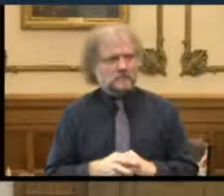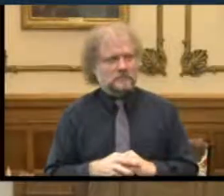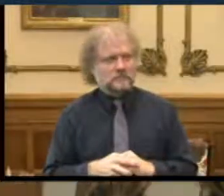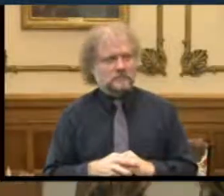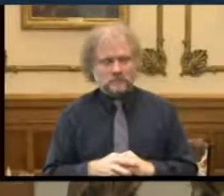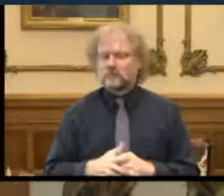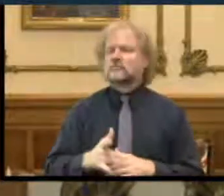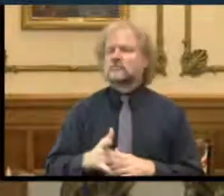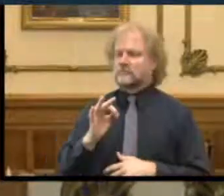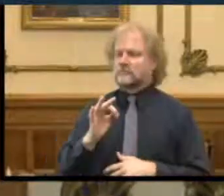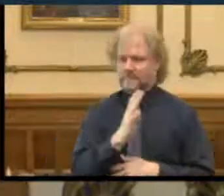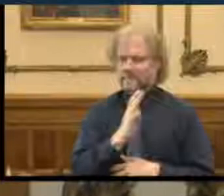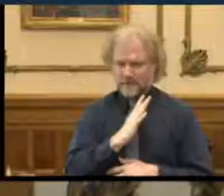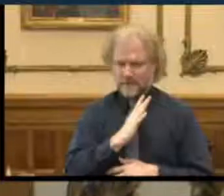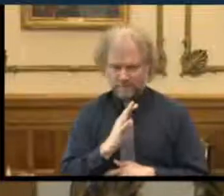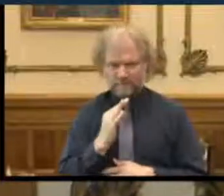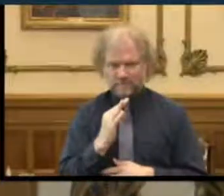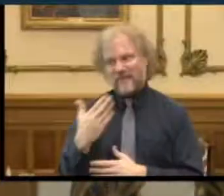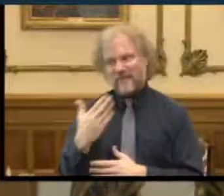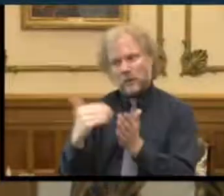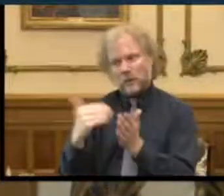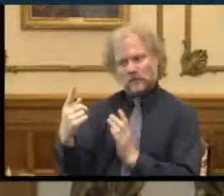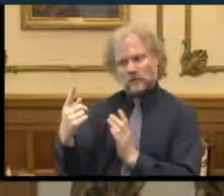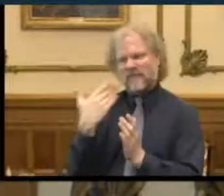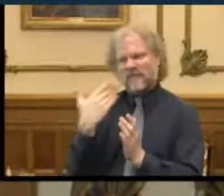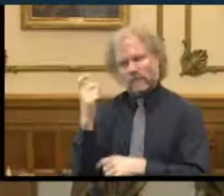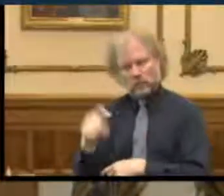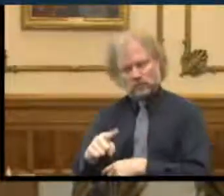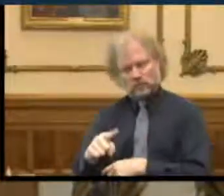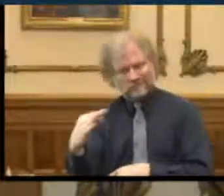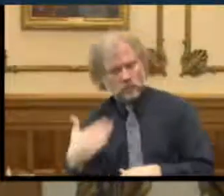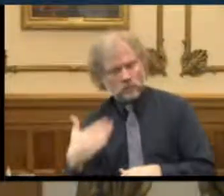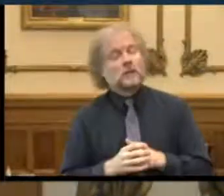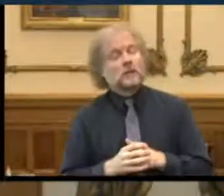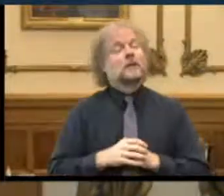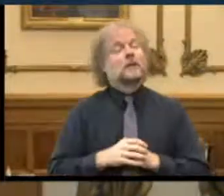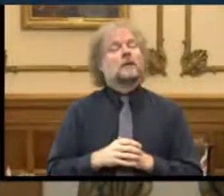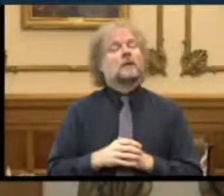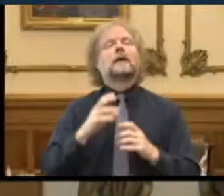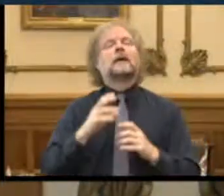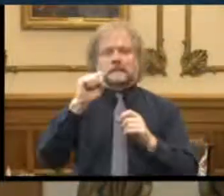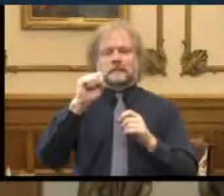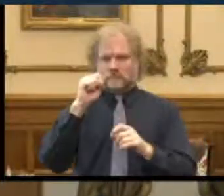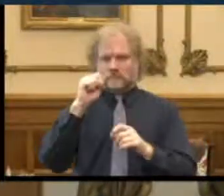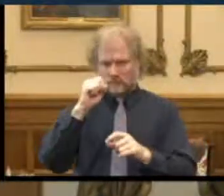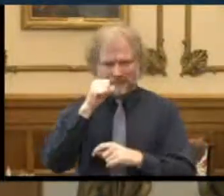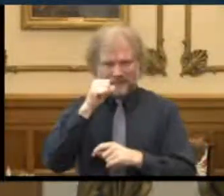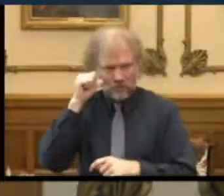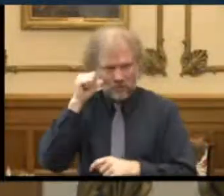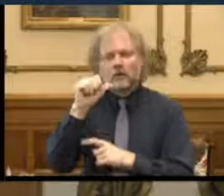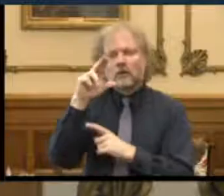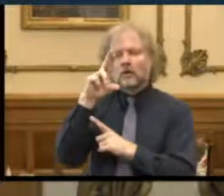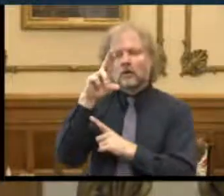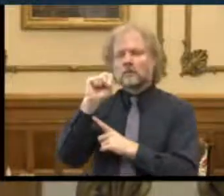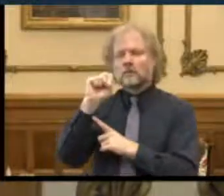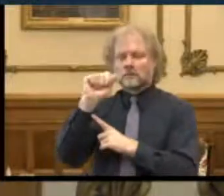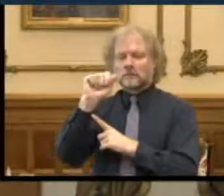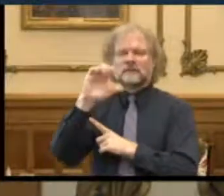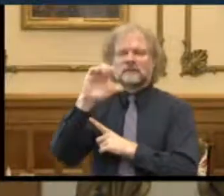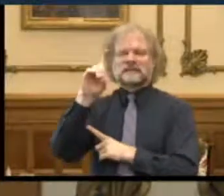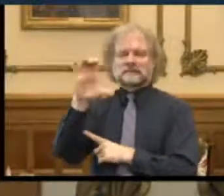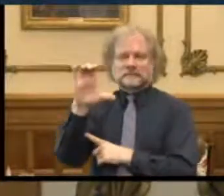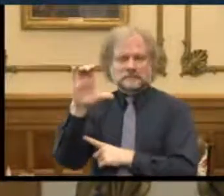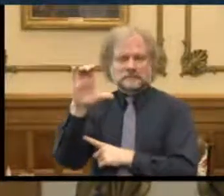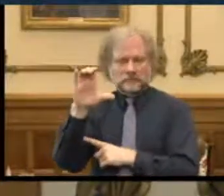Sure. Thank you. Thank you for the question. Yes, yesterday the U.S. Department of Health and Human Services,